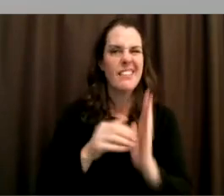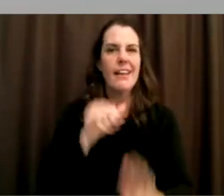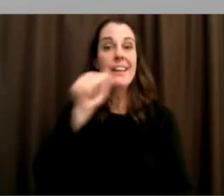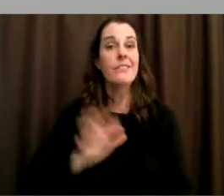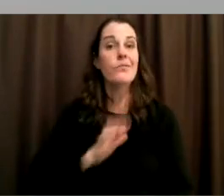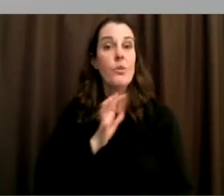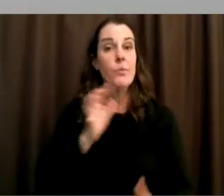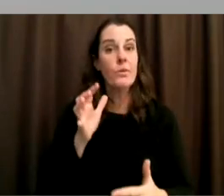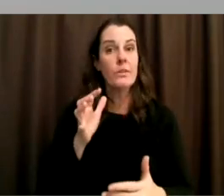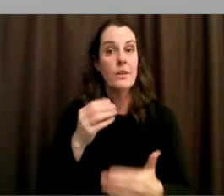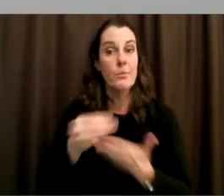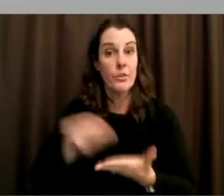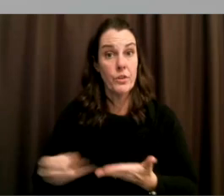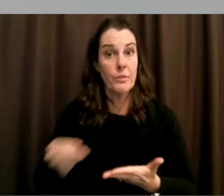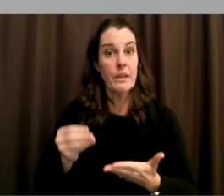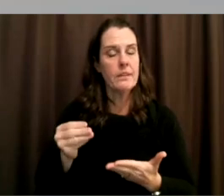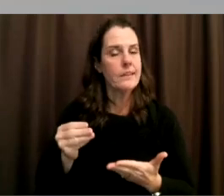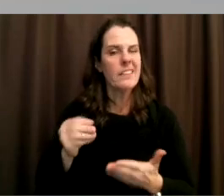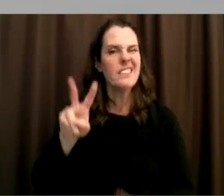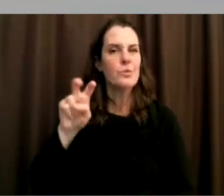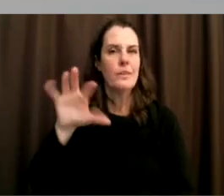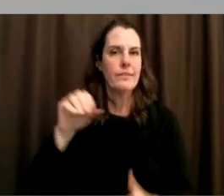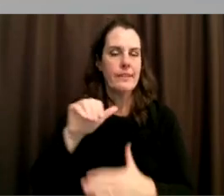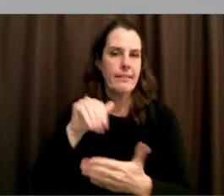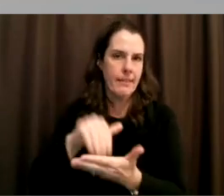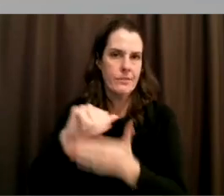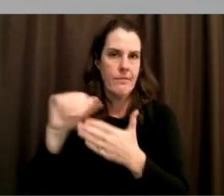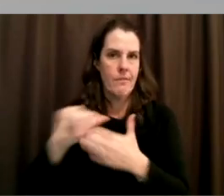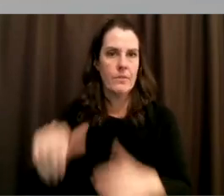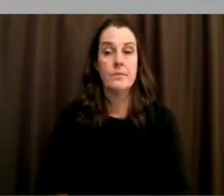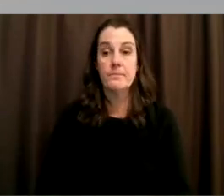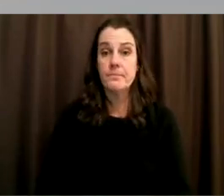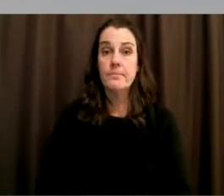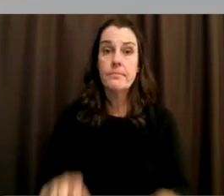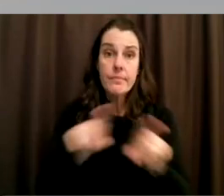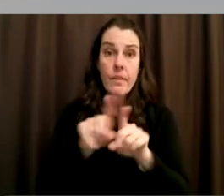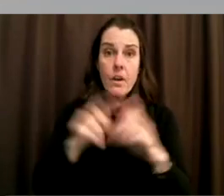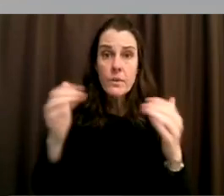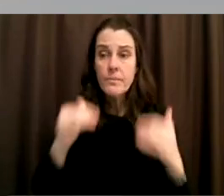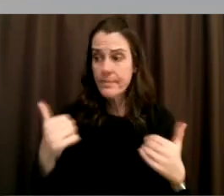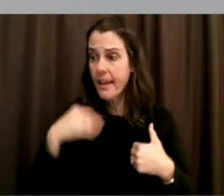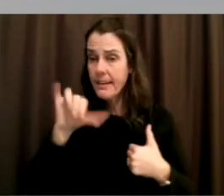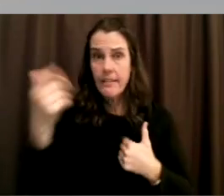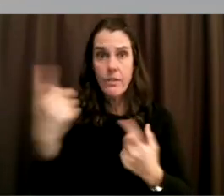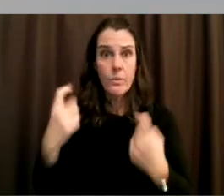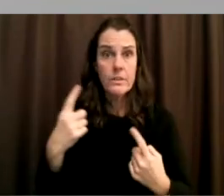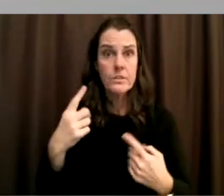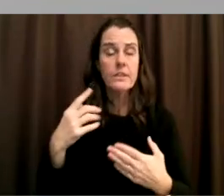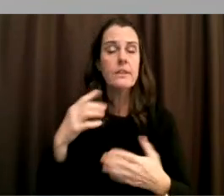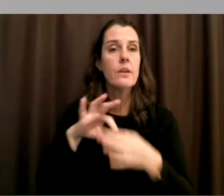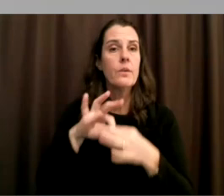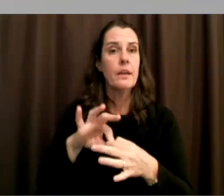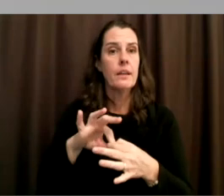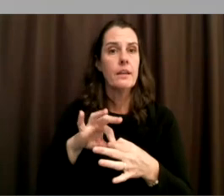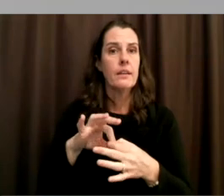$250,000. Yeah. And we did have another question about